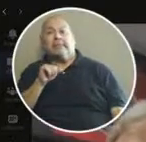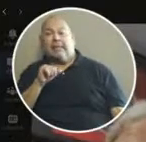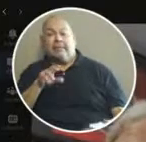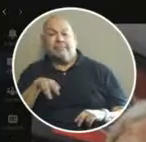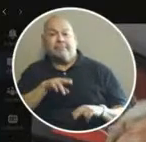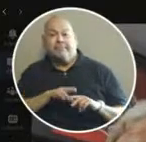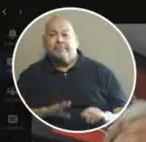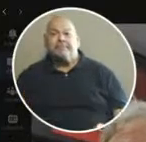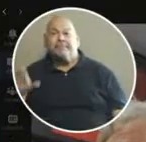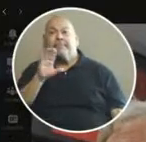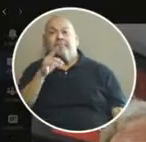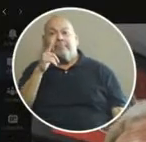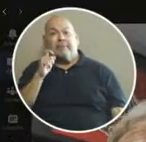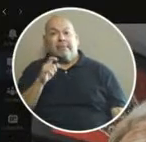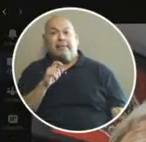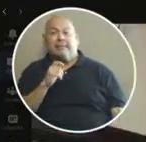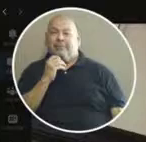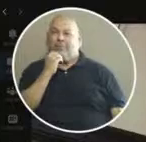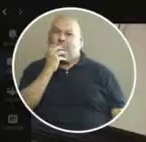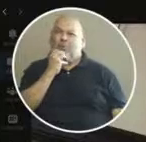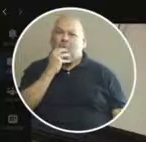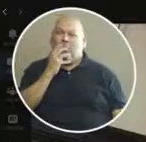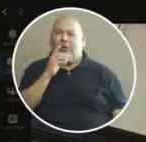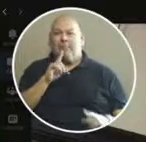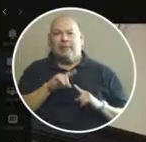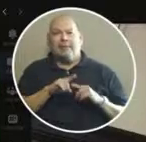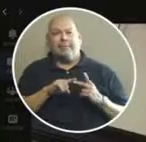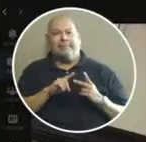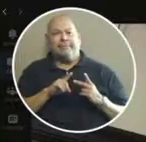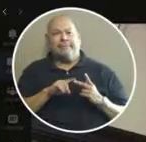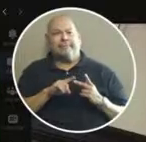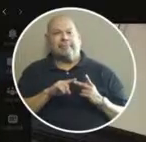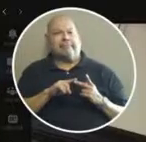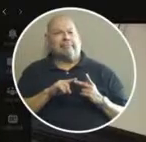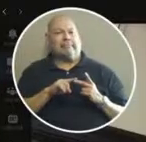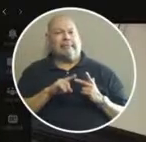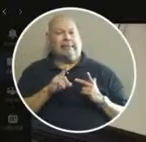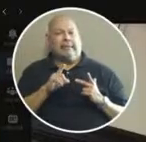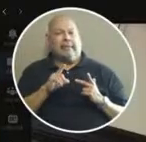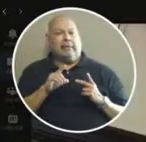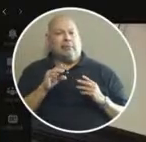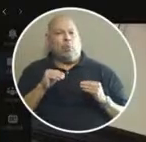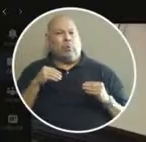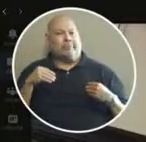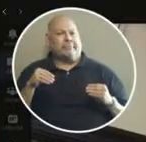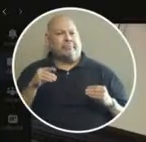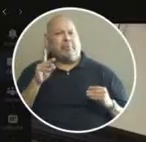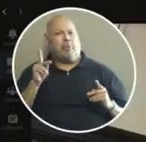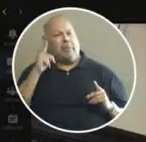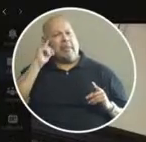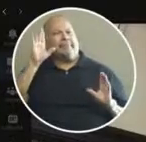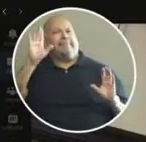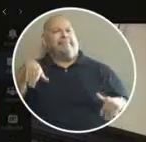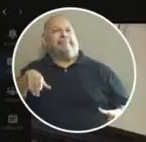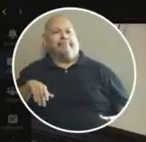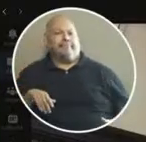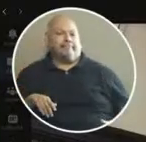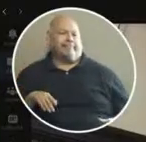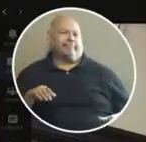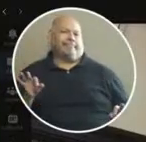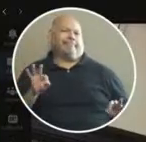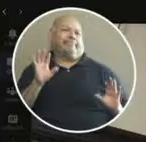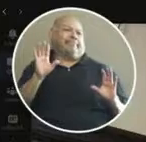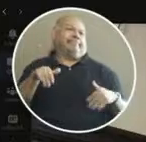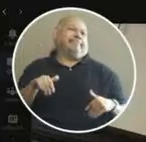that people are, because of the warm weather and the loosening of restrictions, are letting their guards down. And that's the main thing. And we have